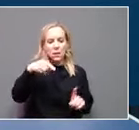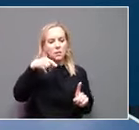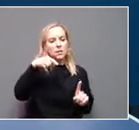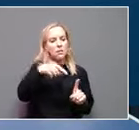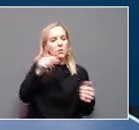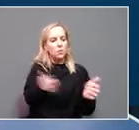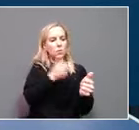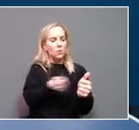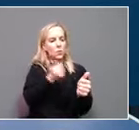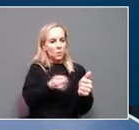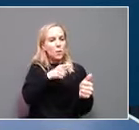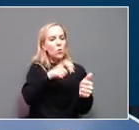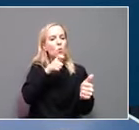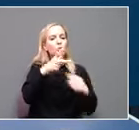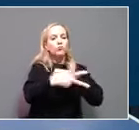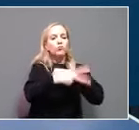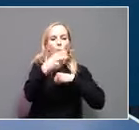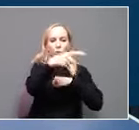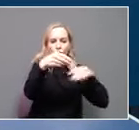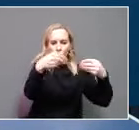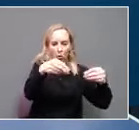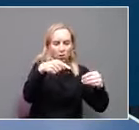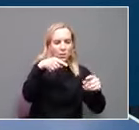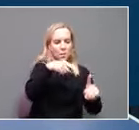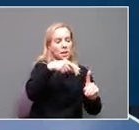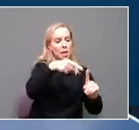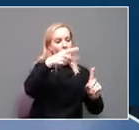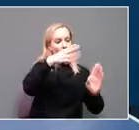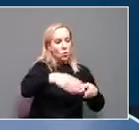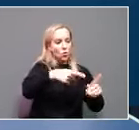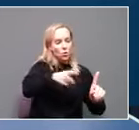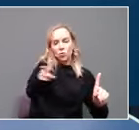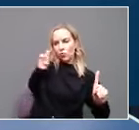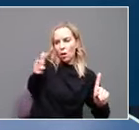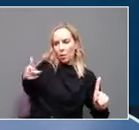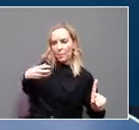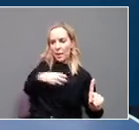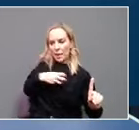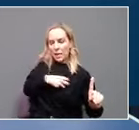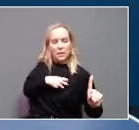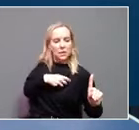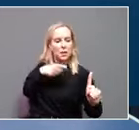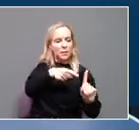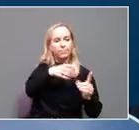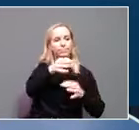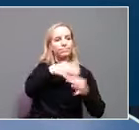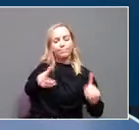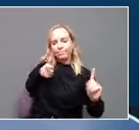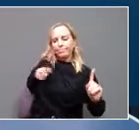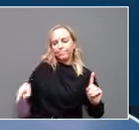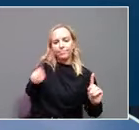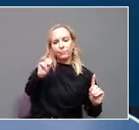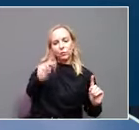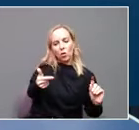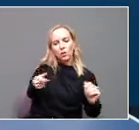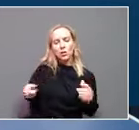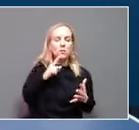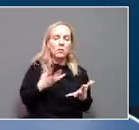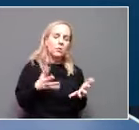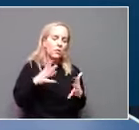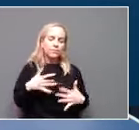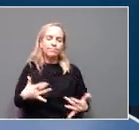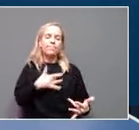when the suspect fired on officers, striking and killing Dash. I know this is a devastating loss for the department and the entire